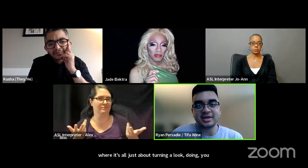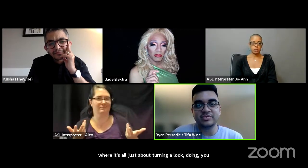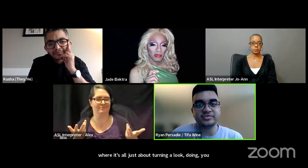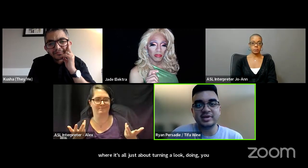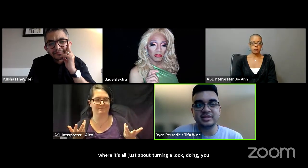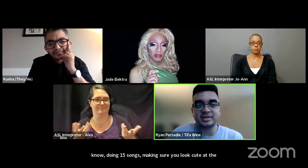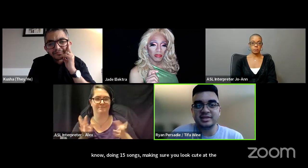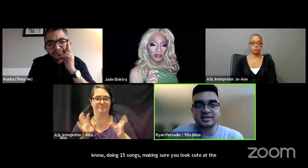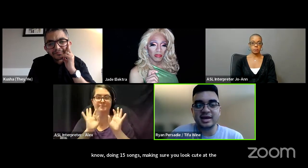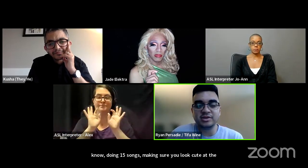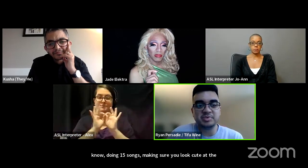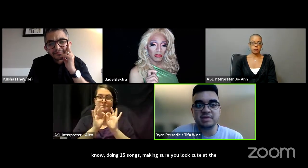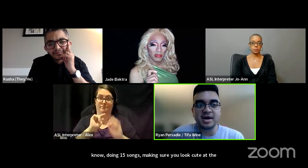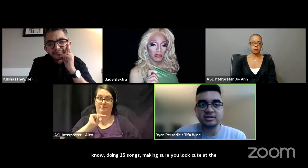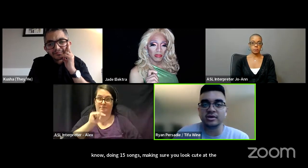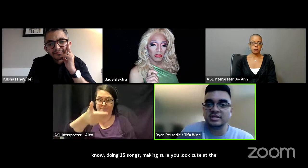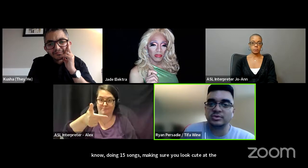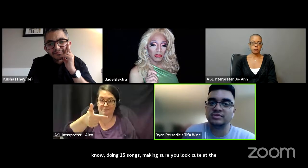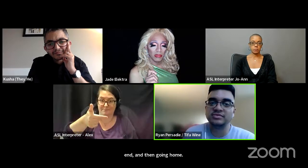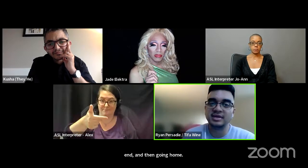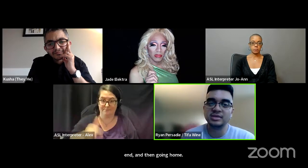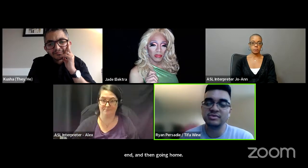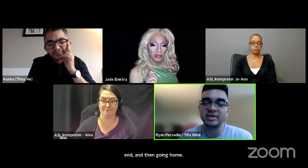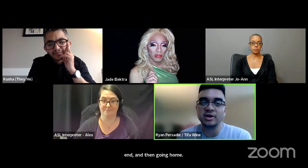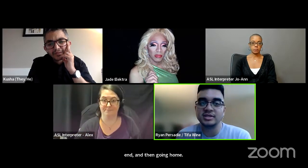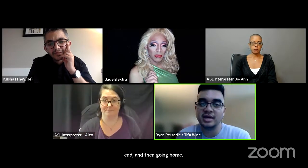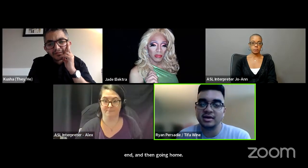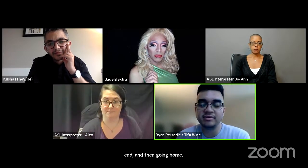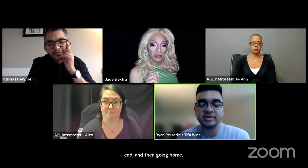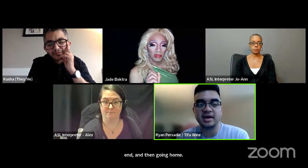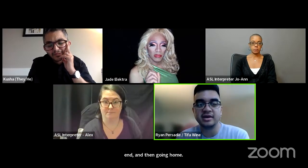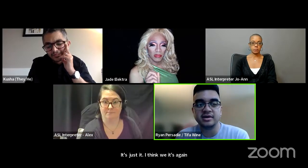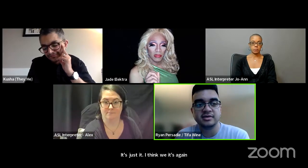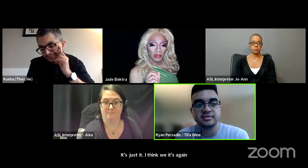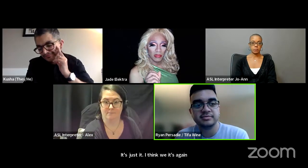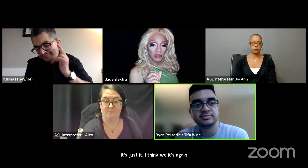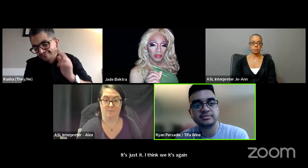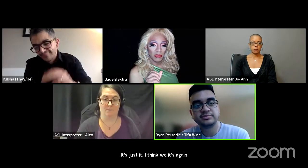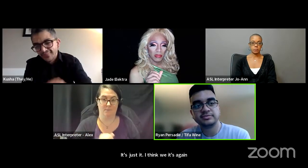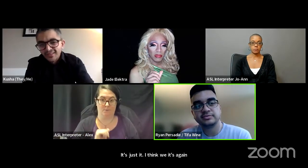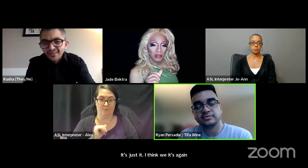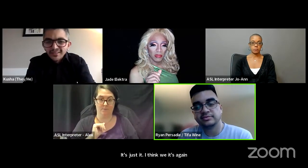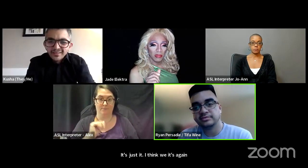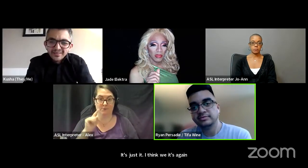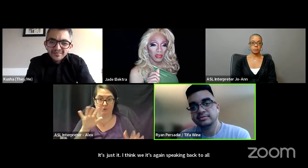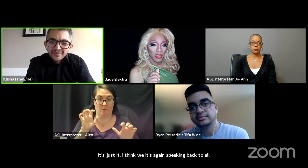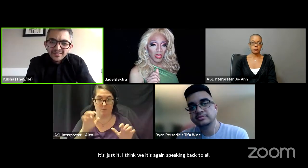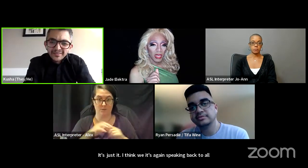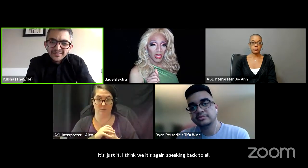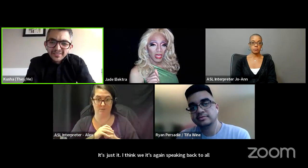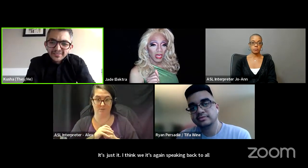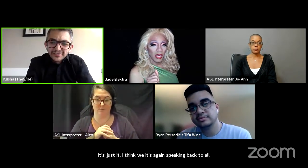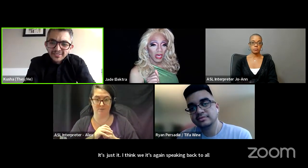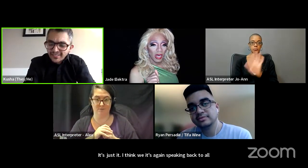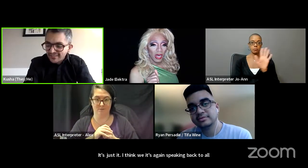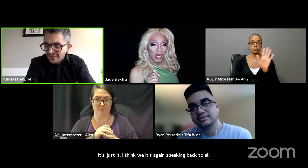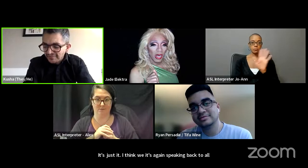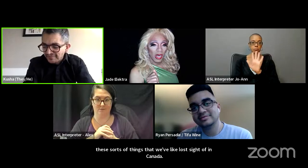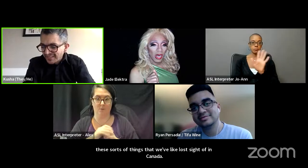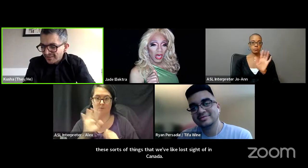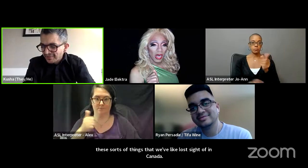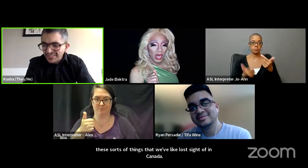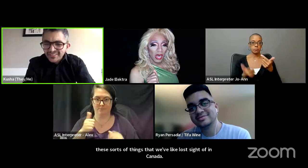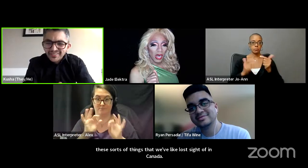I think it's again, it's speaking back to all these sorts of things that we've like lost sight of in Canada. Yeah, thanks for